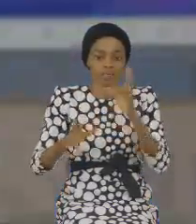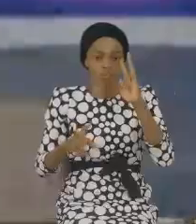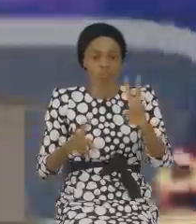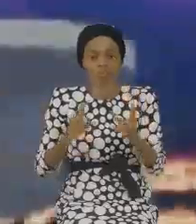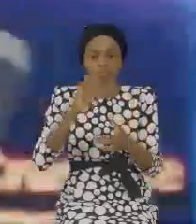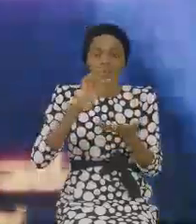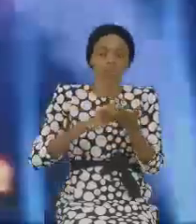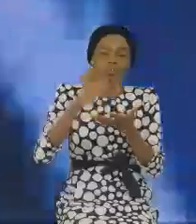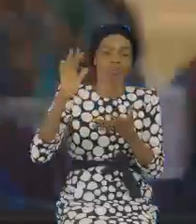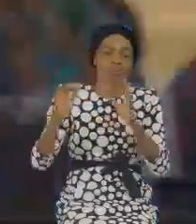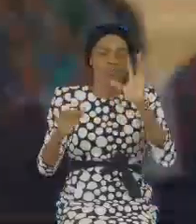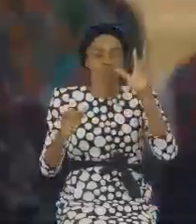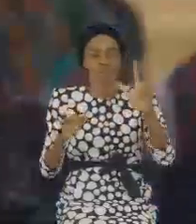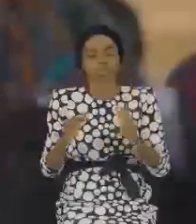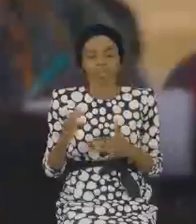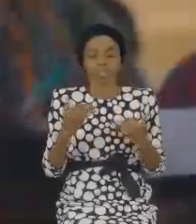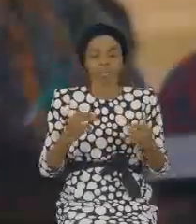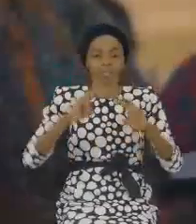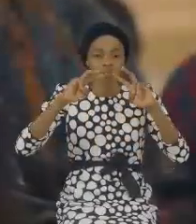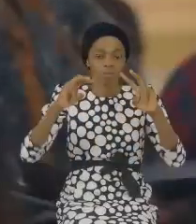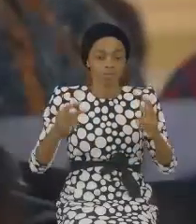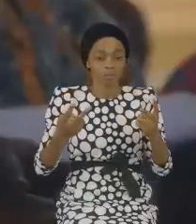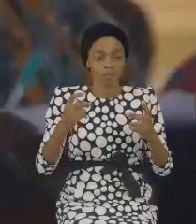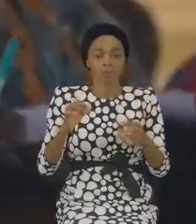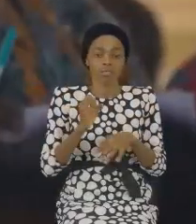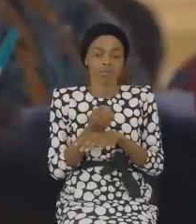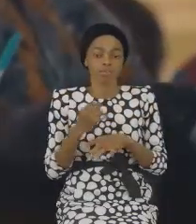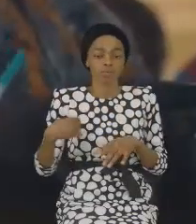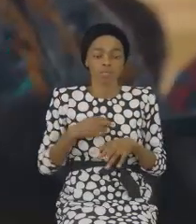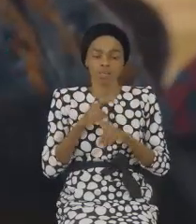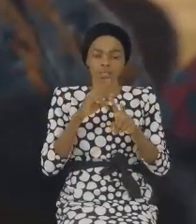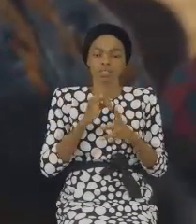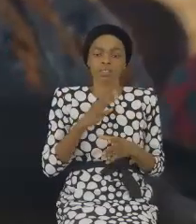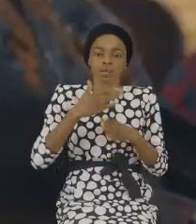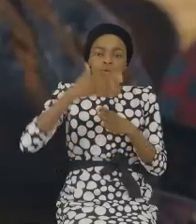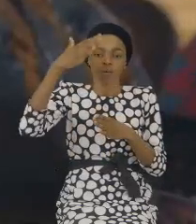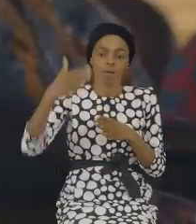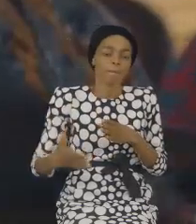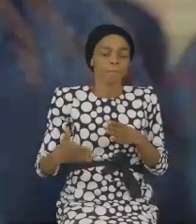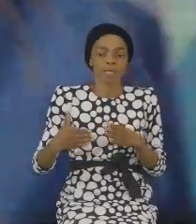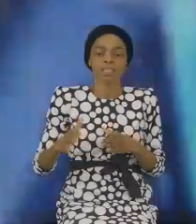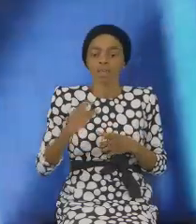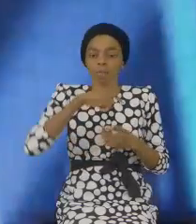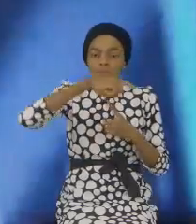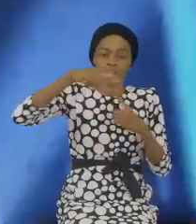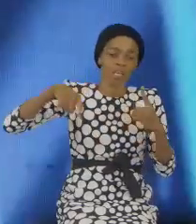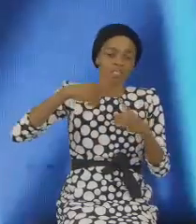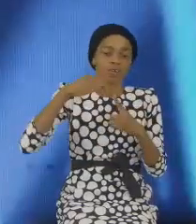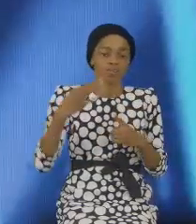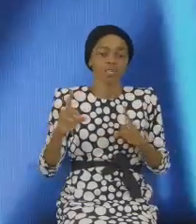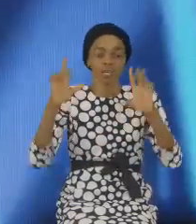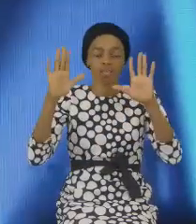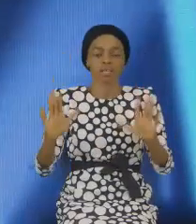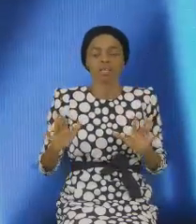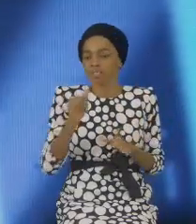look at the message, the complete cycle of an excellent enduring ministry, we're looking at three